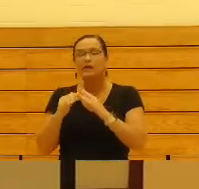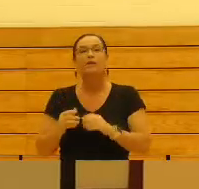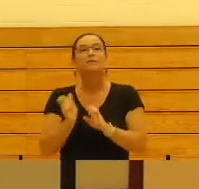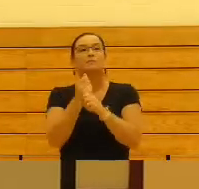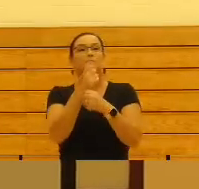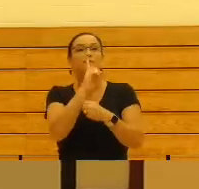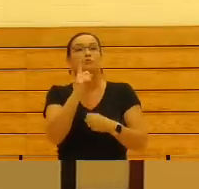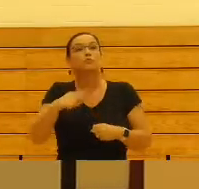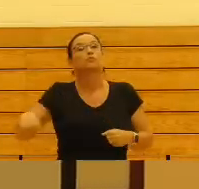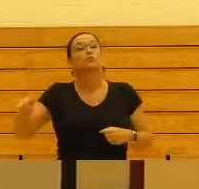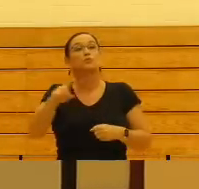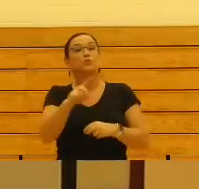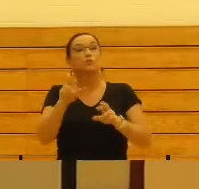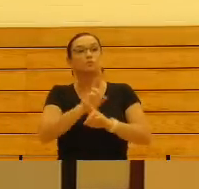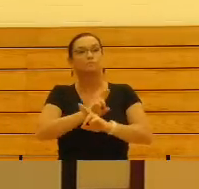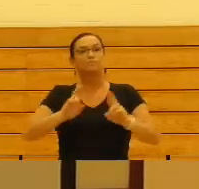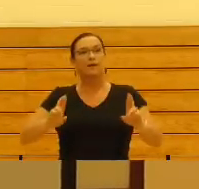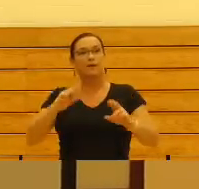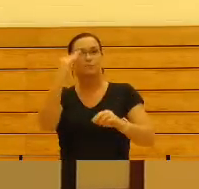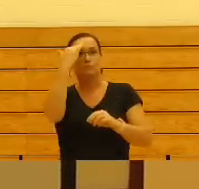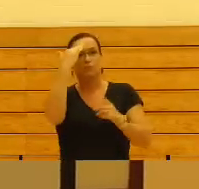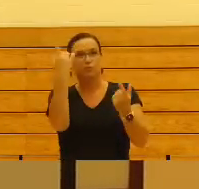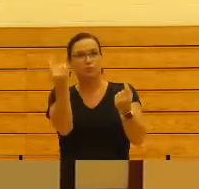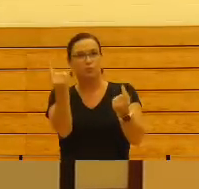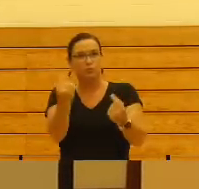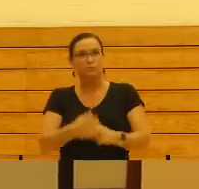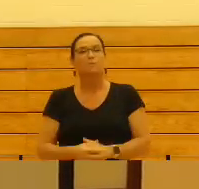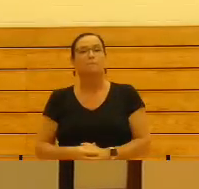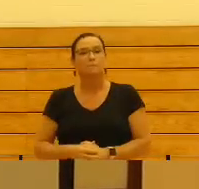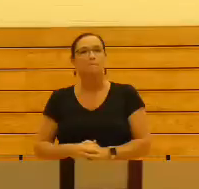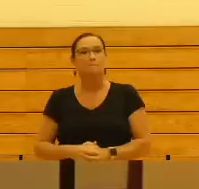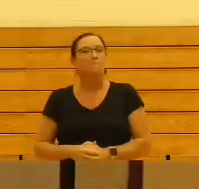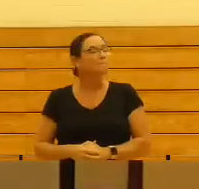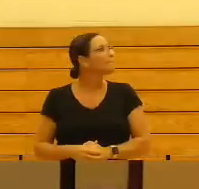make sure that you guys are all informed.